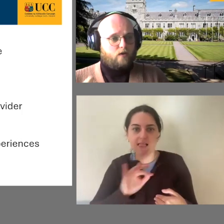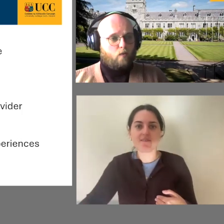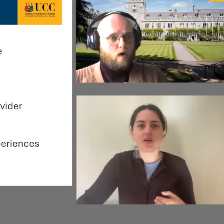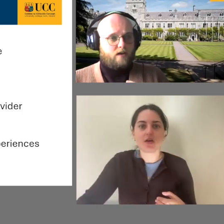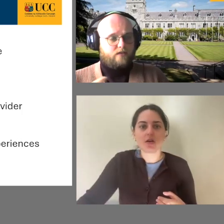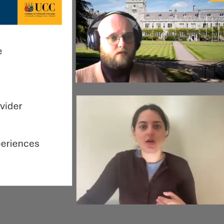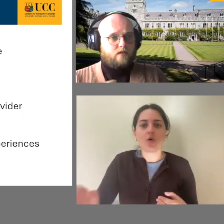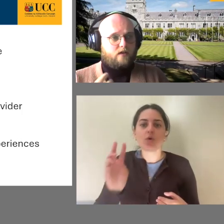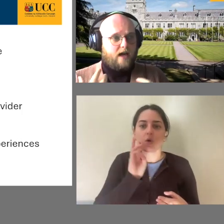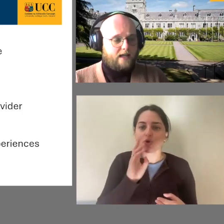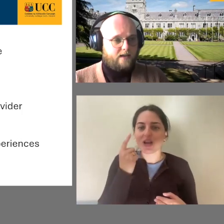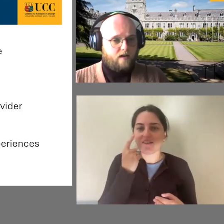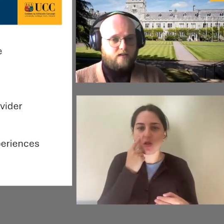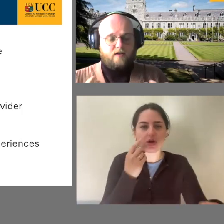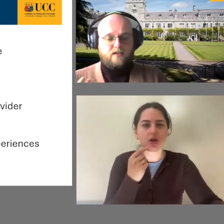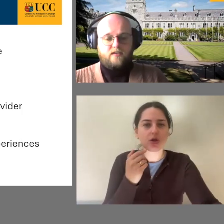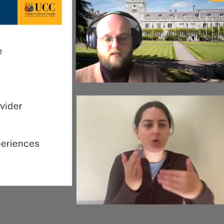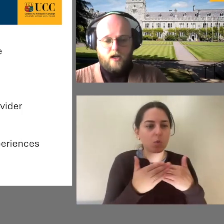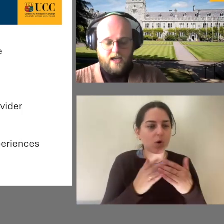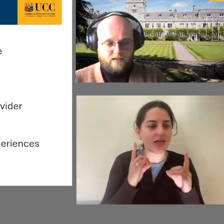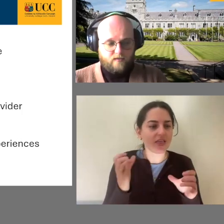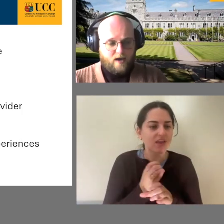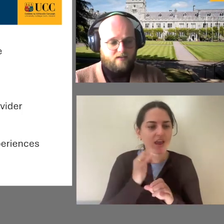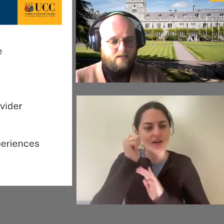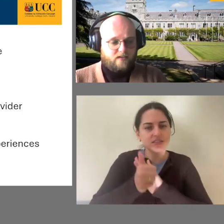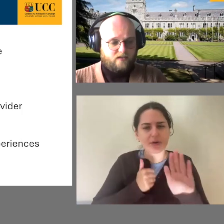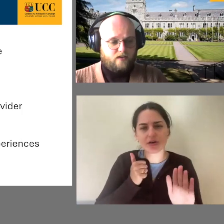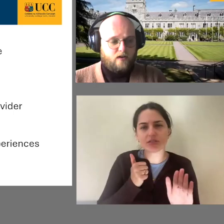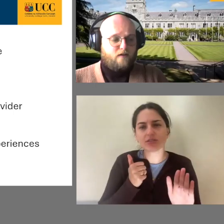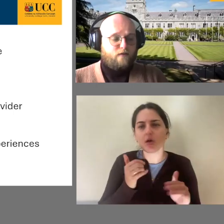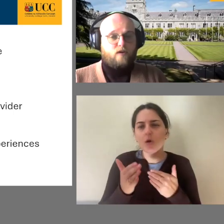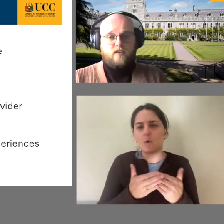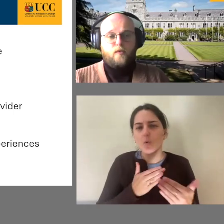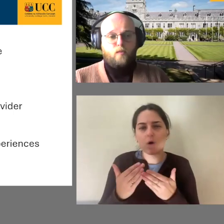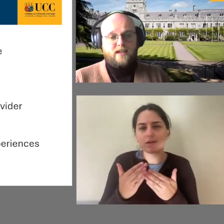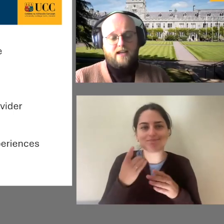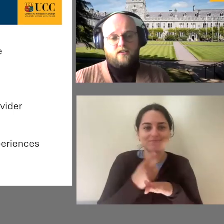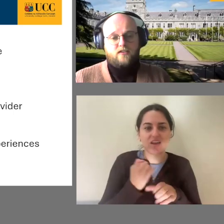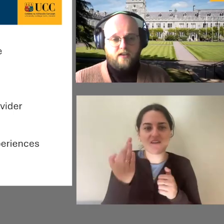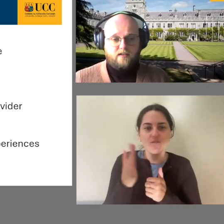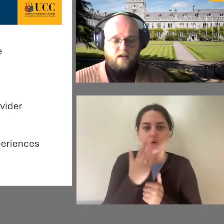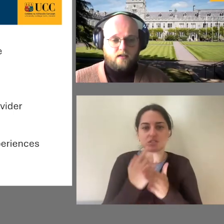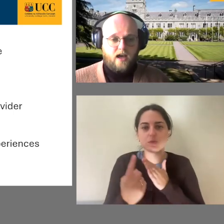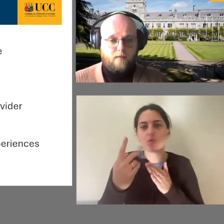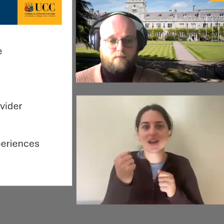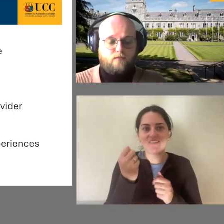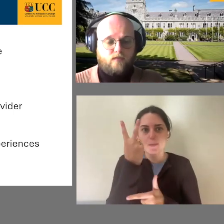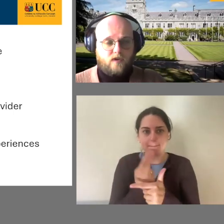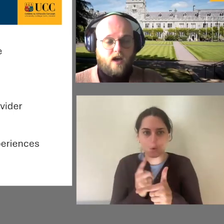at, what healthcare experiences, what kind of health disparities exist for someone with that